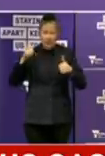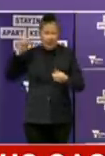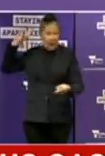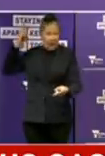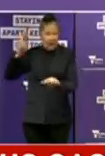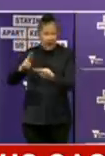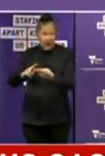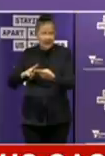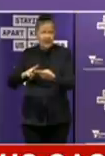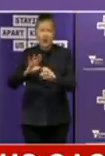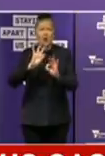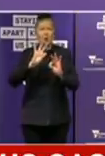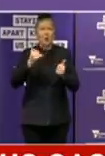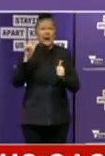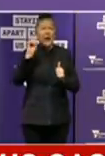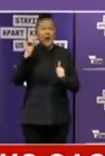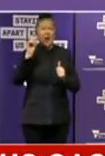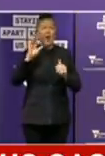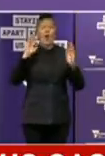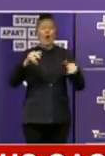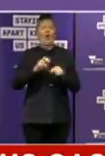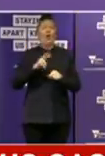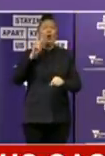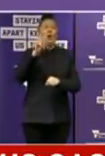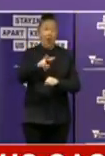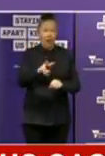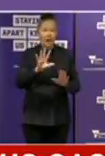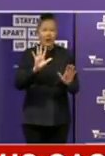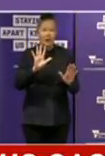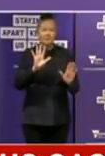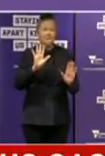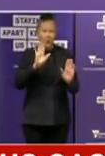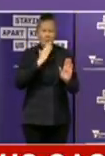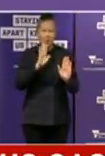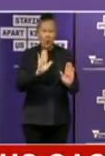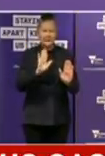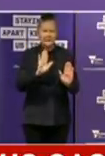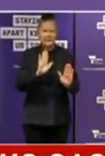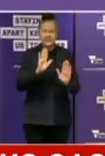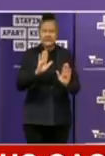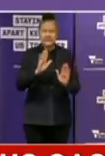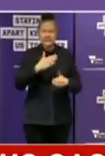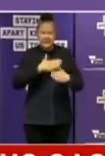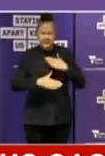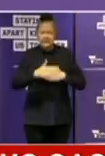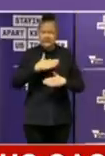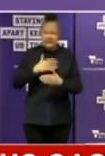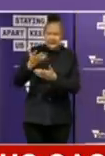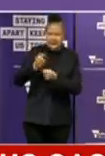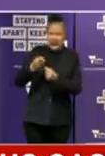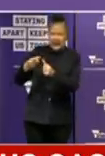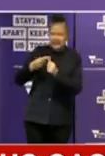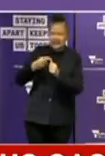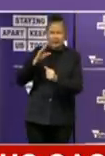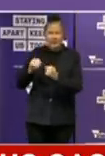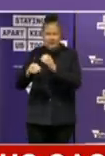frustration get the better of us. Let's wait for these results. They will come through. The public health team are doing an amazing job, and they're all working very